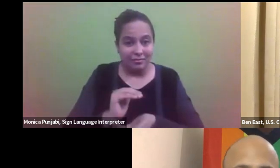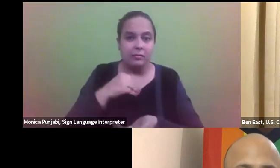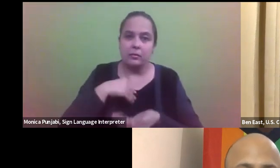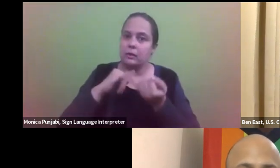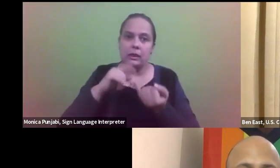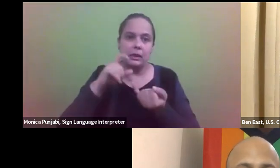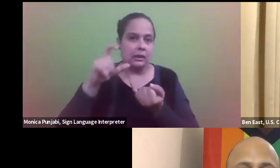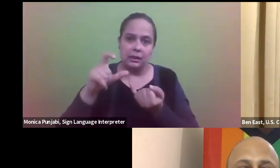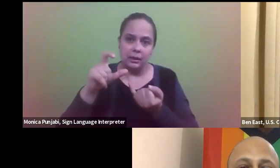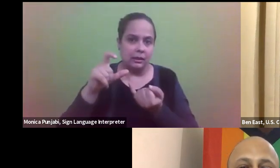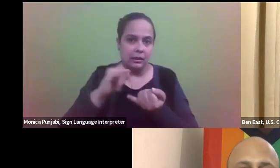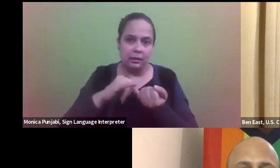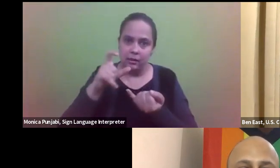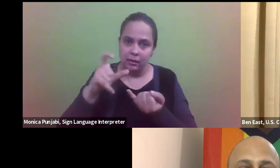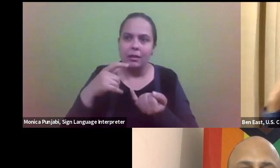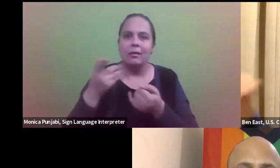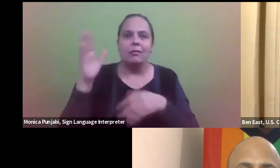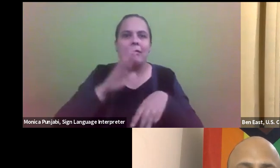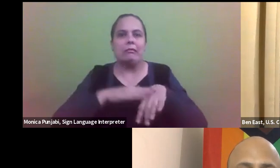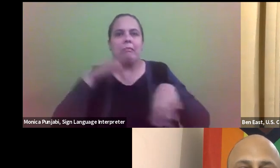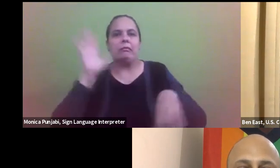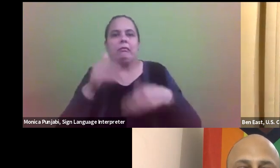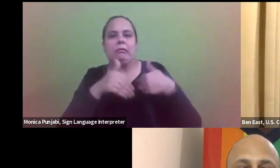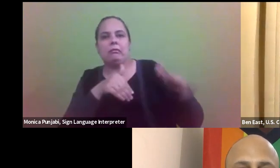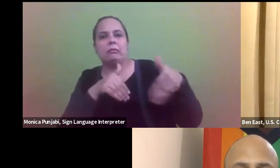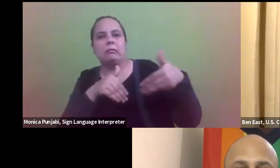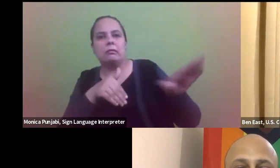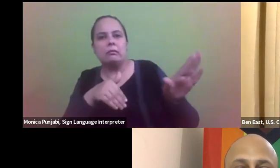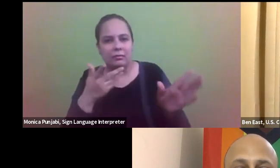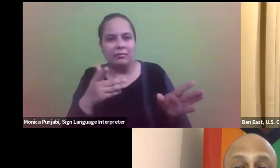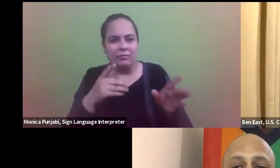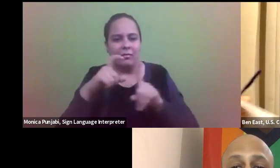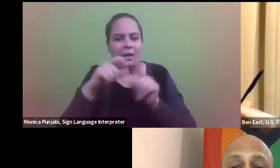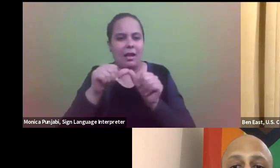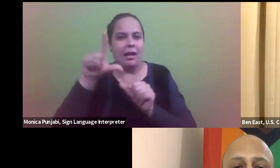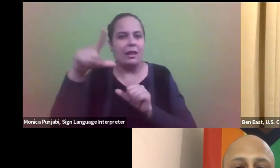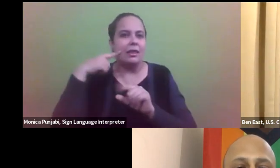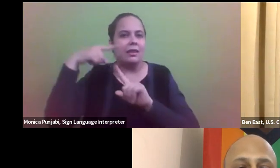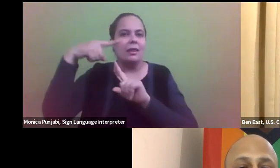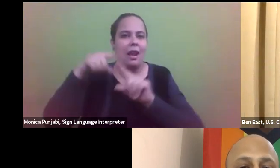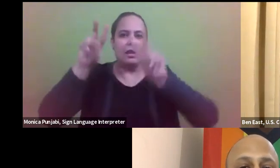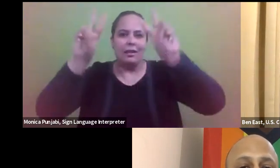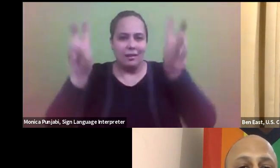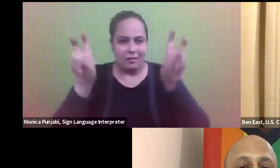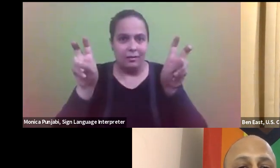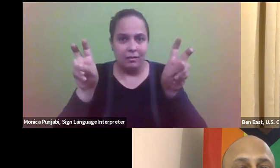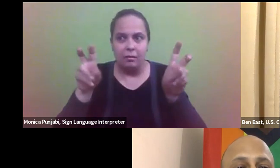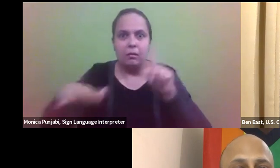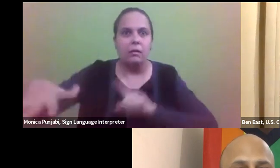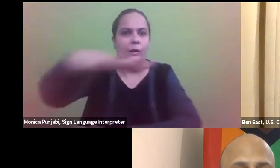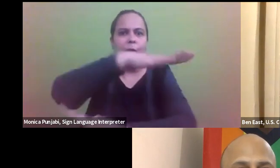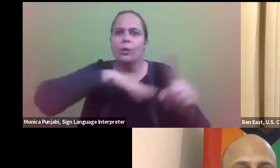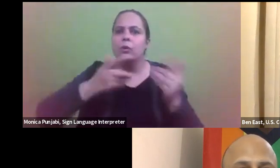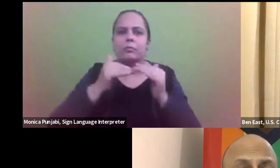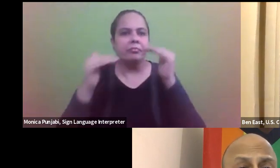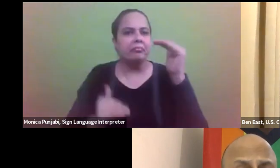sexual orientation. I found that coming out as Dalit at the workplace or in the social circle has been more difficult for me than coming out as a gay